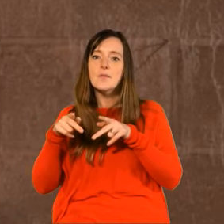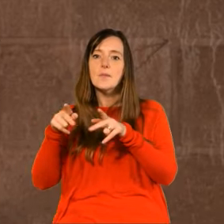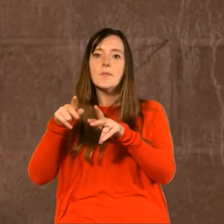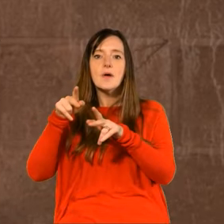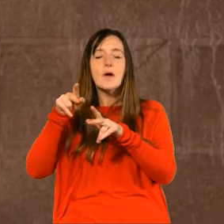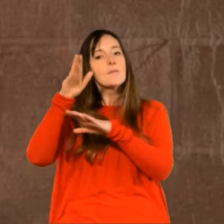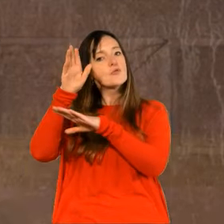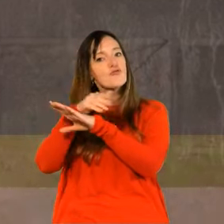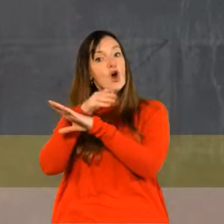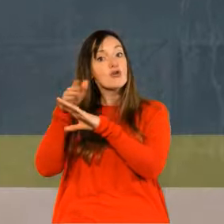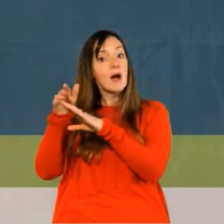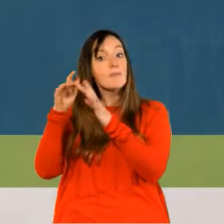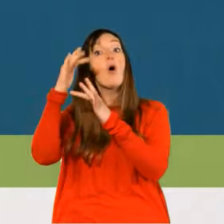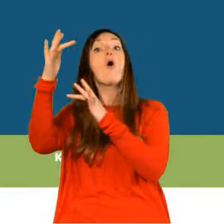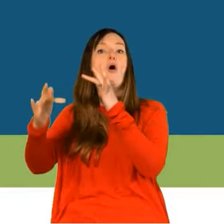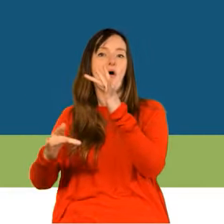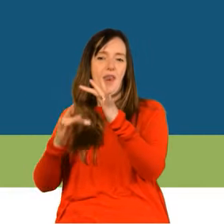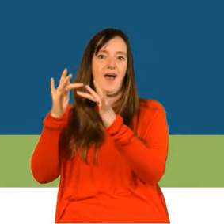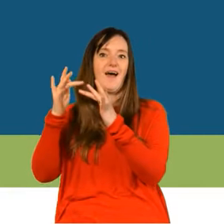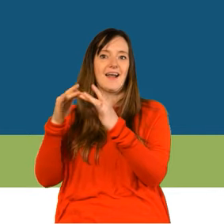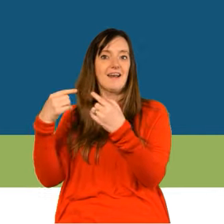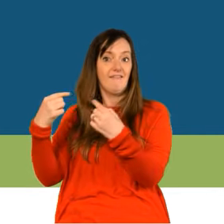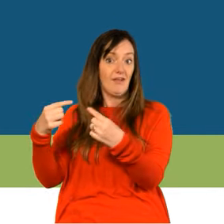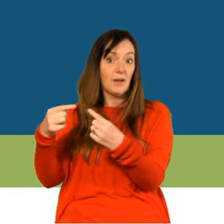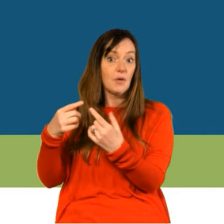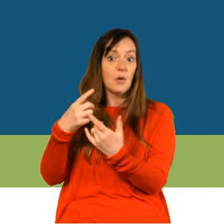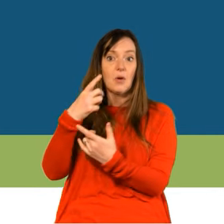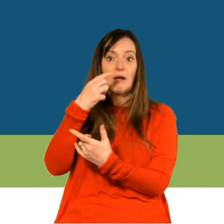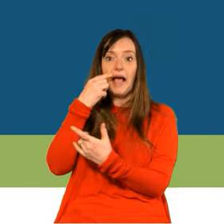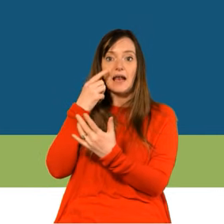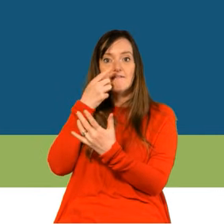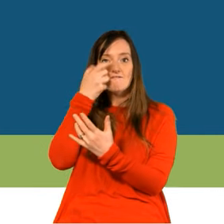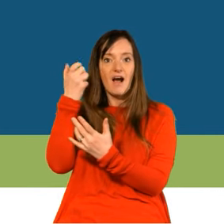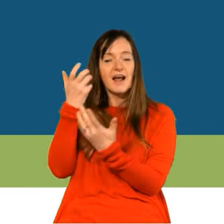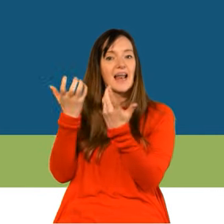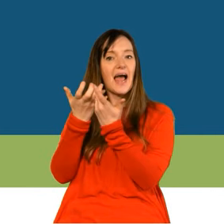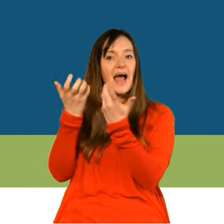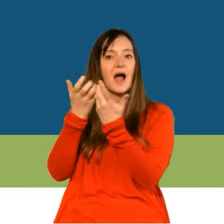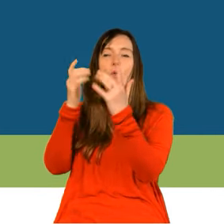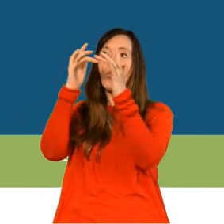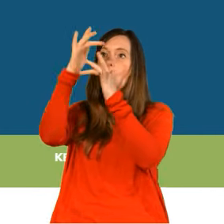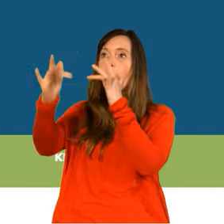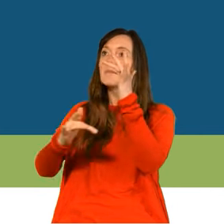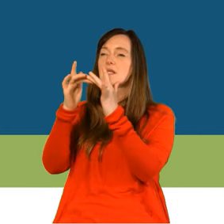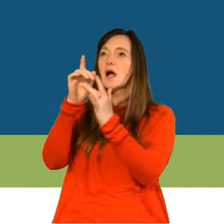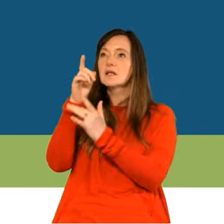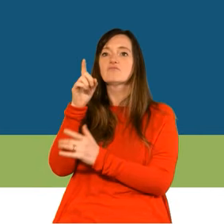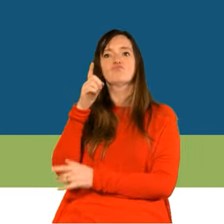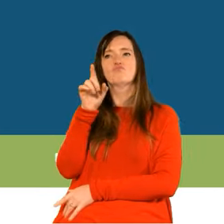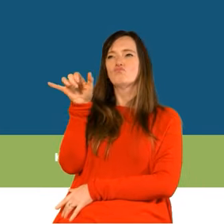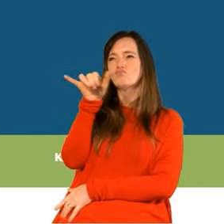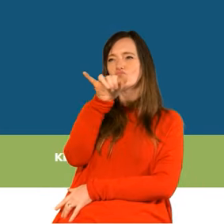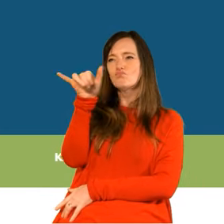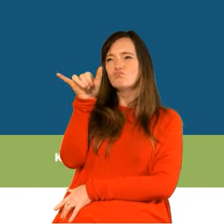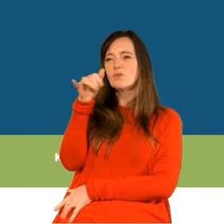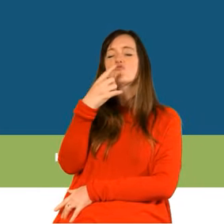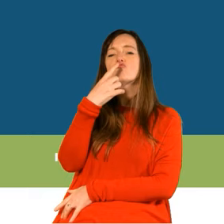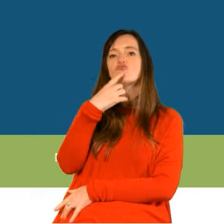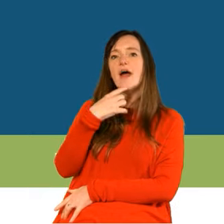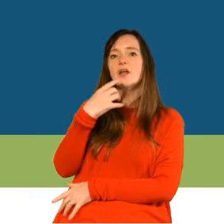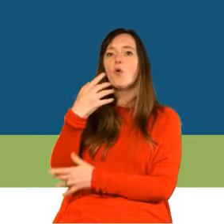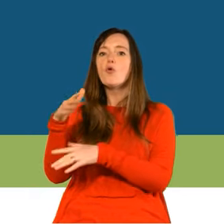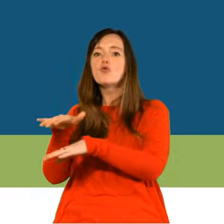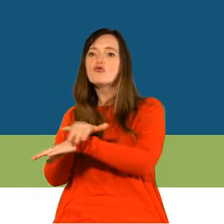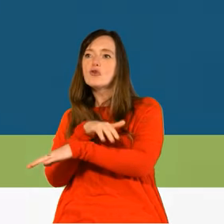is online as well this morning. Go to the Virtually Keswick Convention website and you can click on those red or green tiles to take you to the